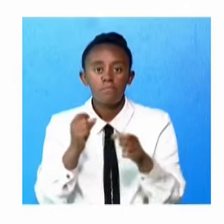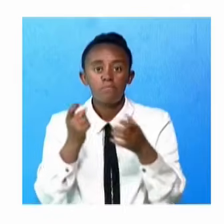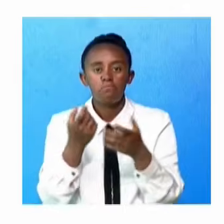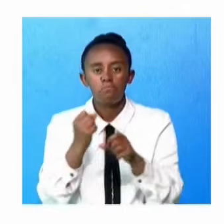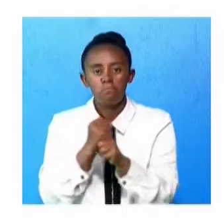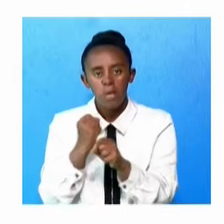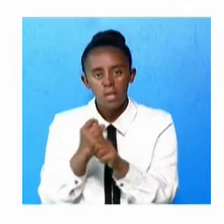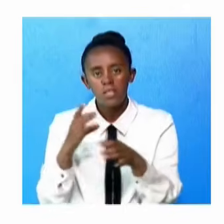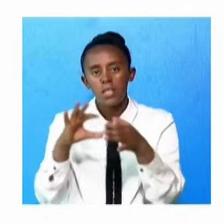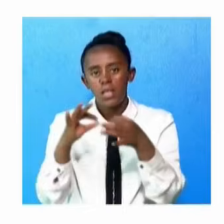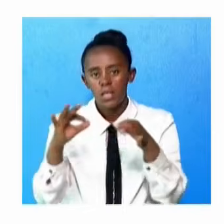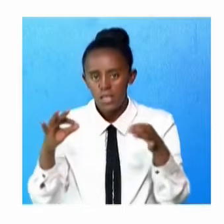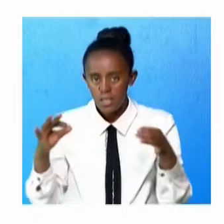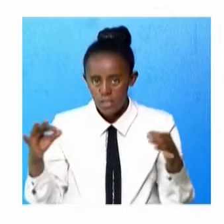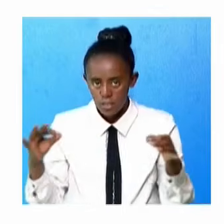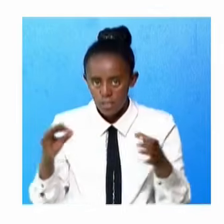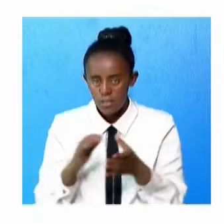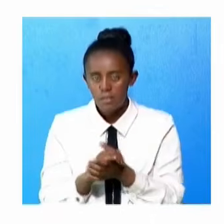sentences